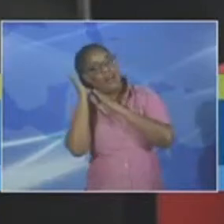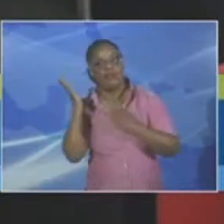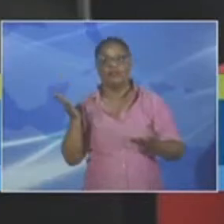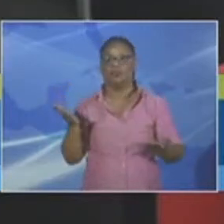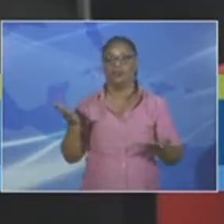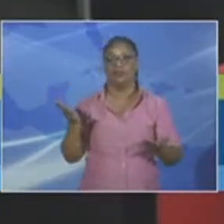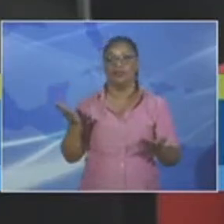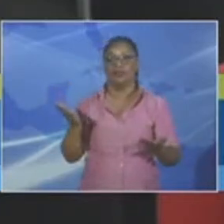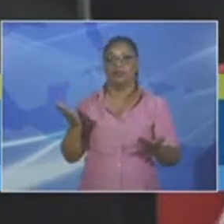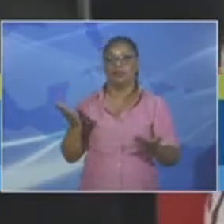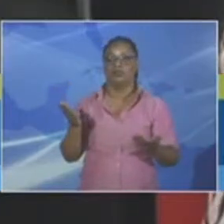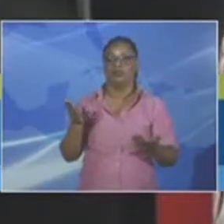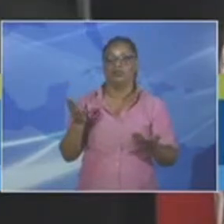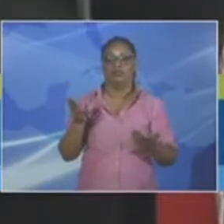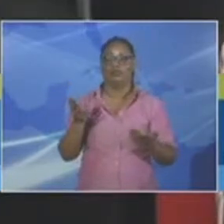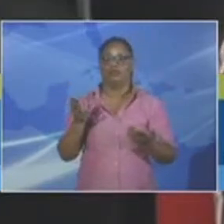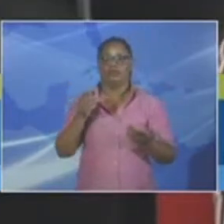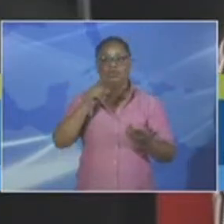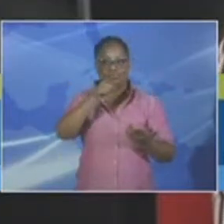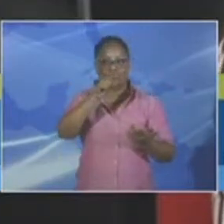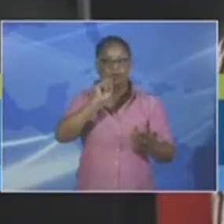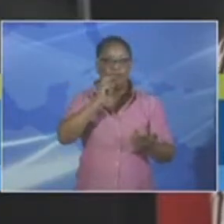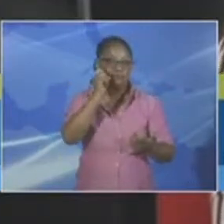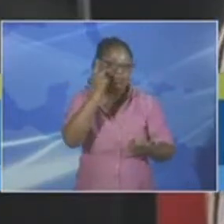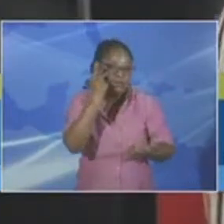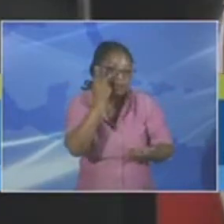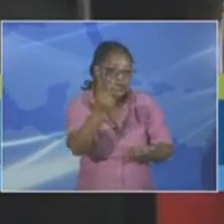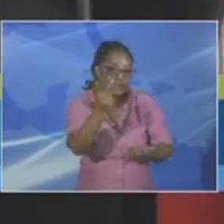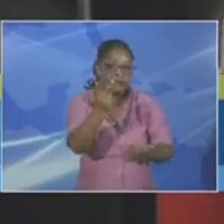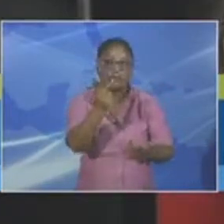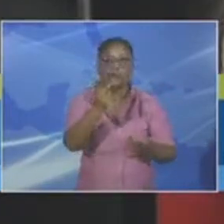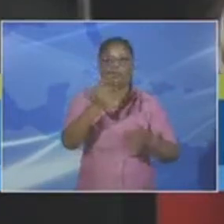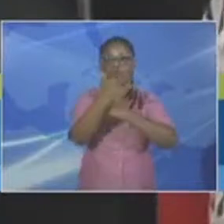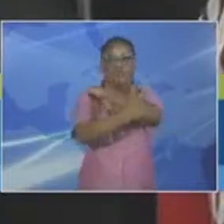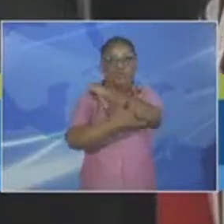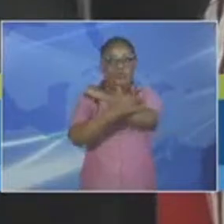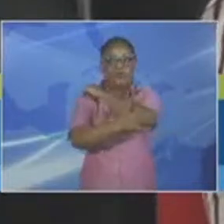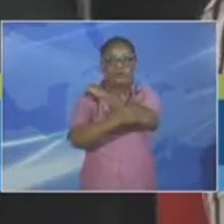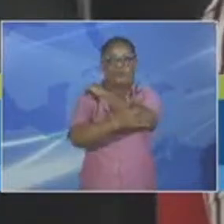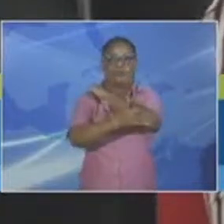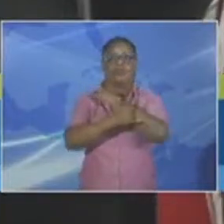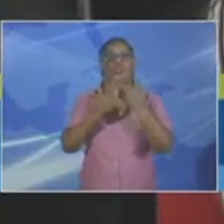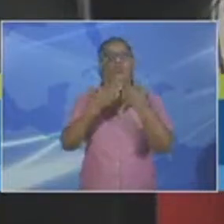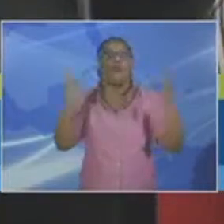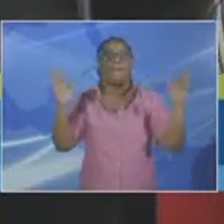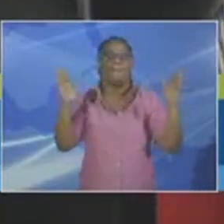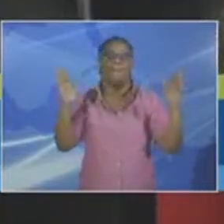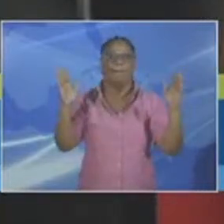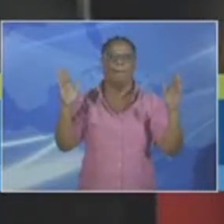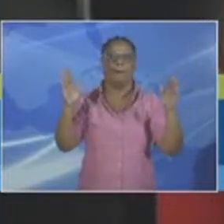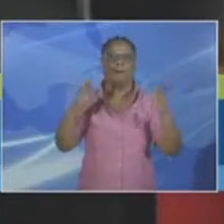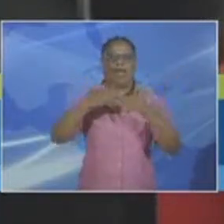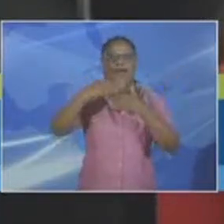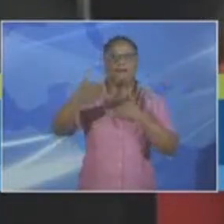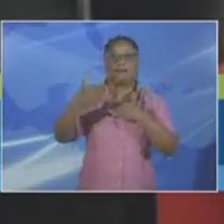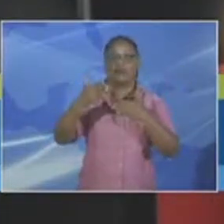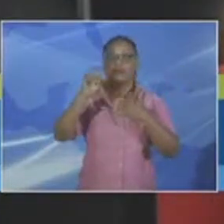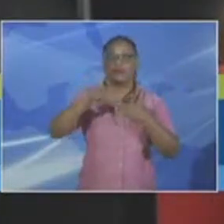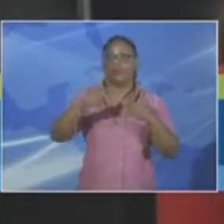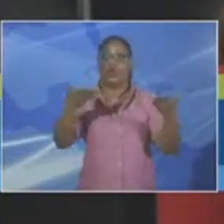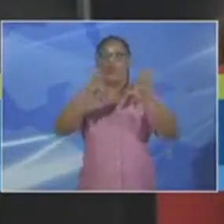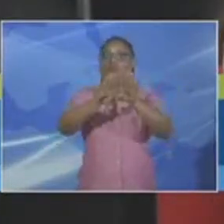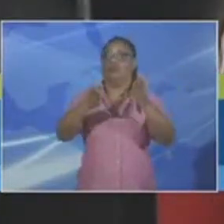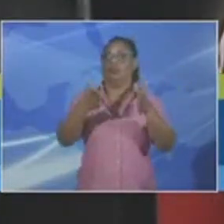their restrictions and then they've had to reimpose them because of these spikes. Is there a time frame or a limit at which the medical team will be looking